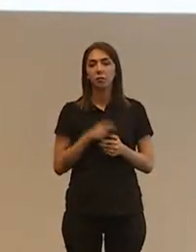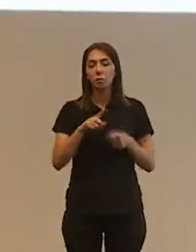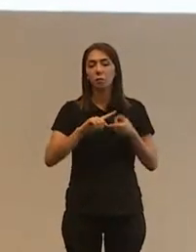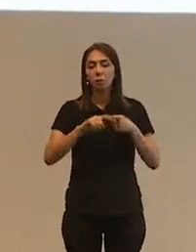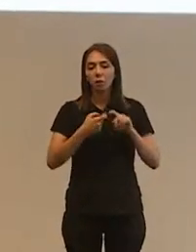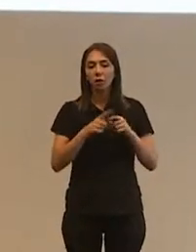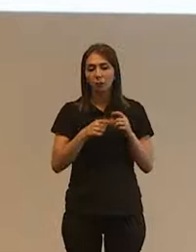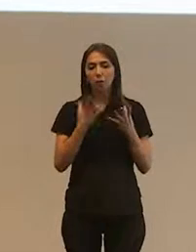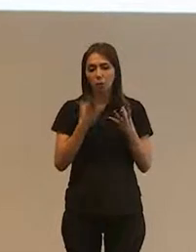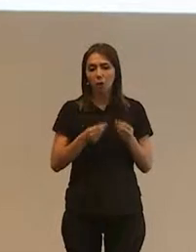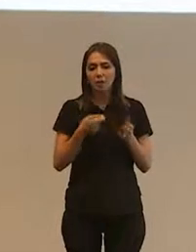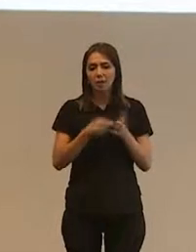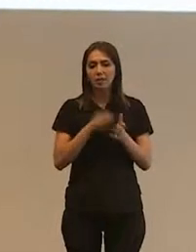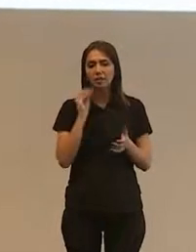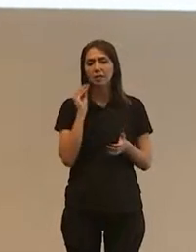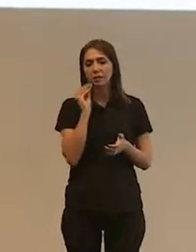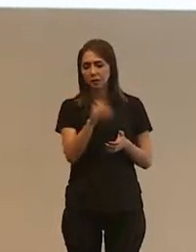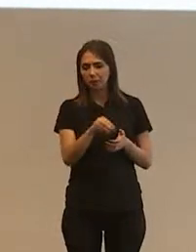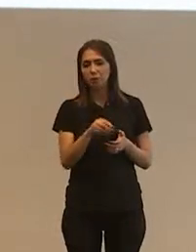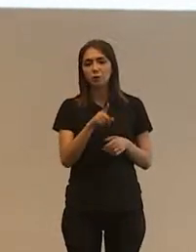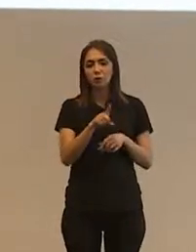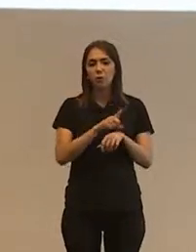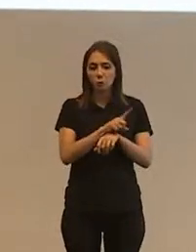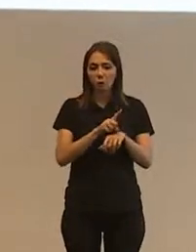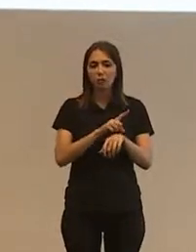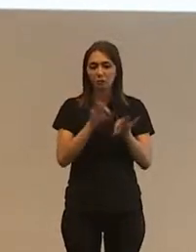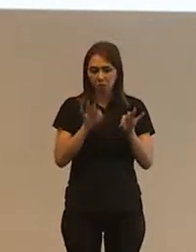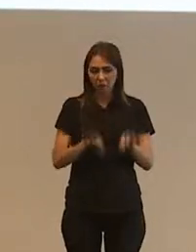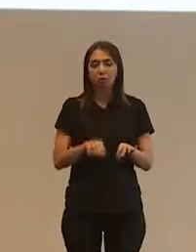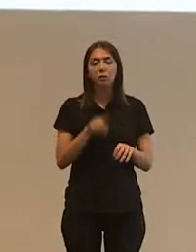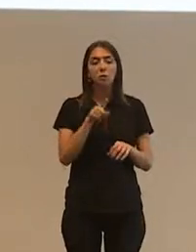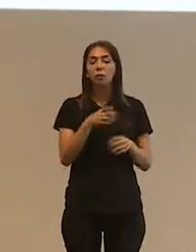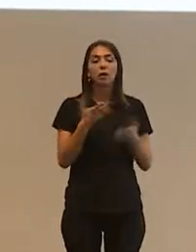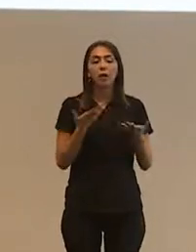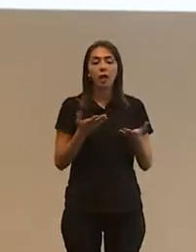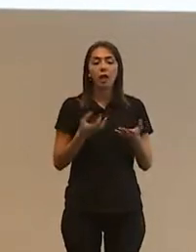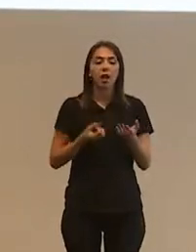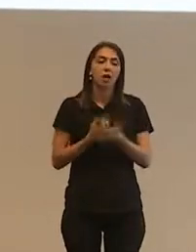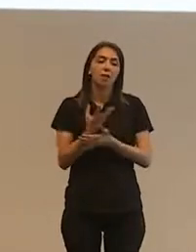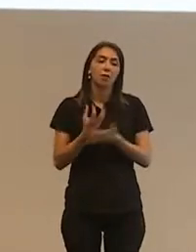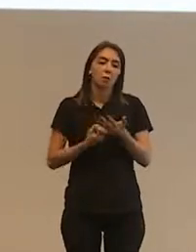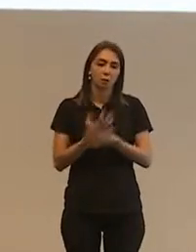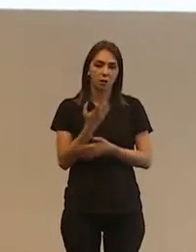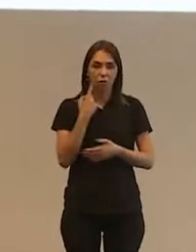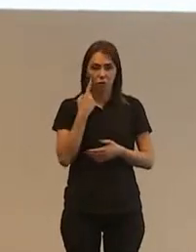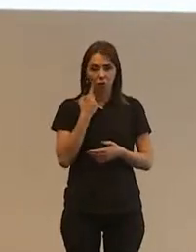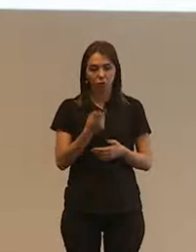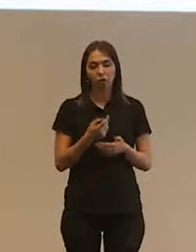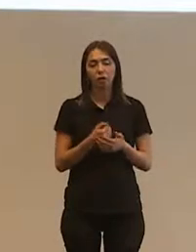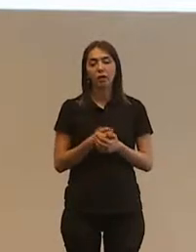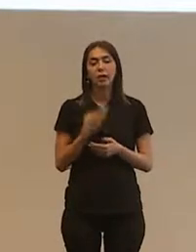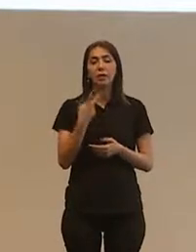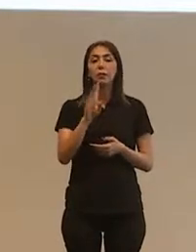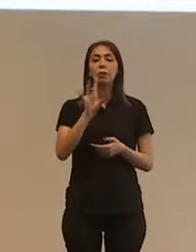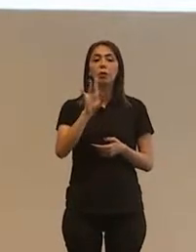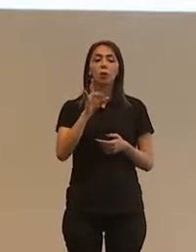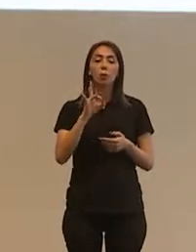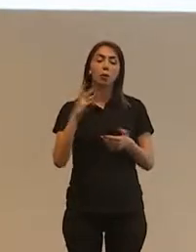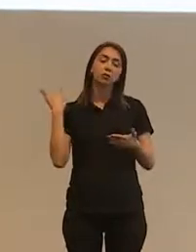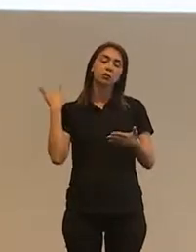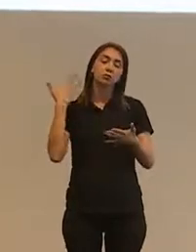and we now have the new forms of these mathematics and we can call it as